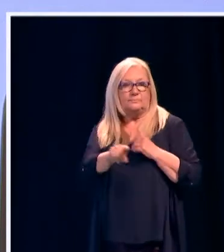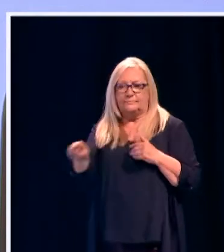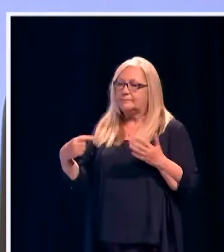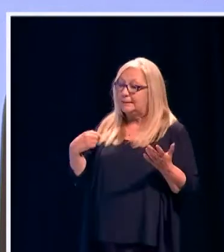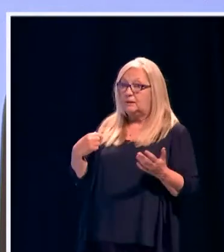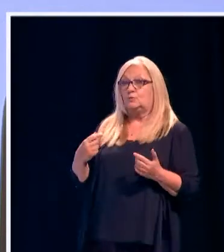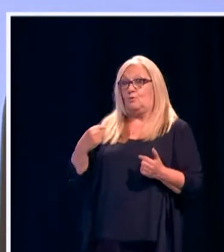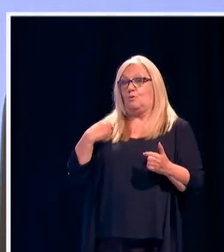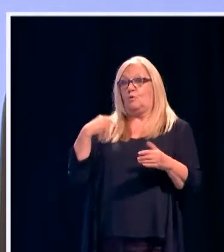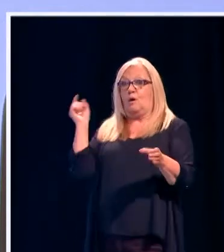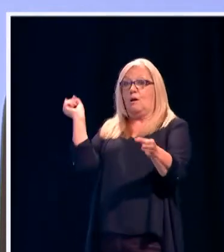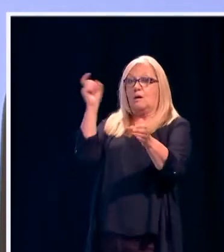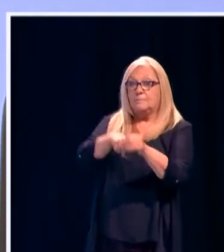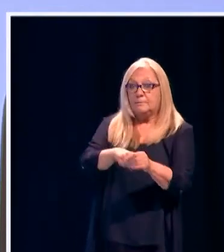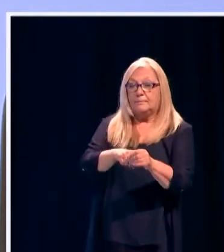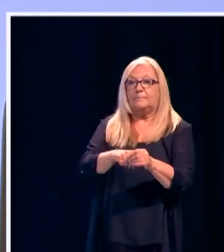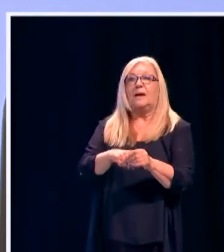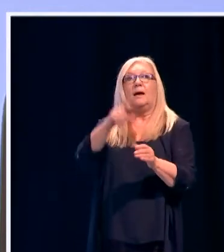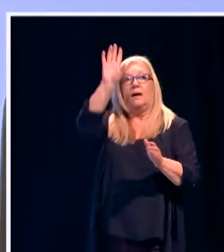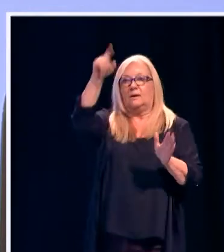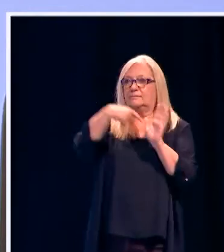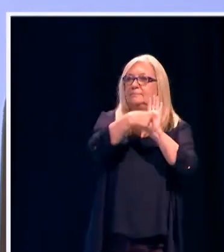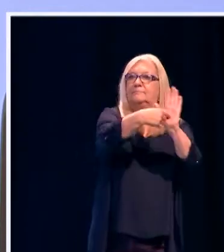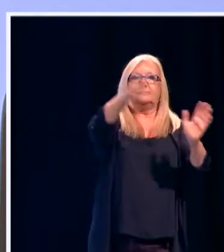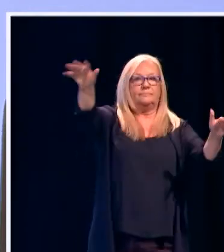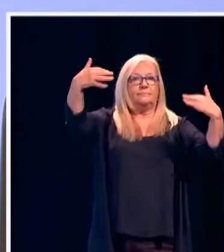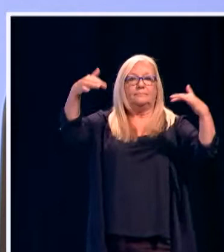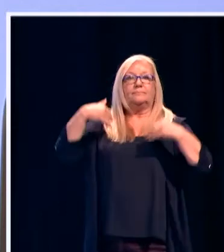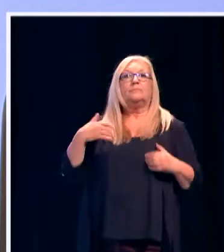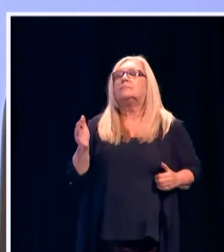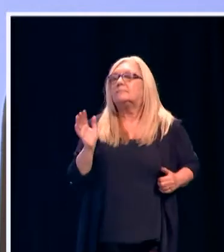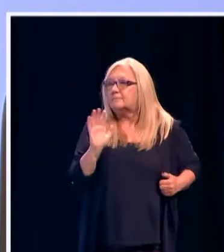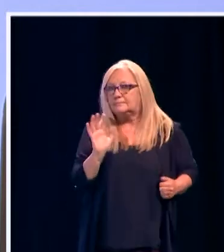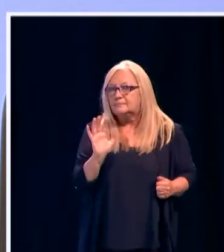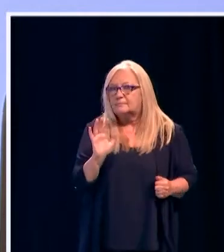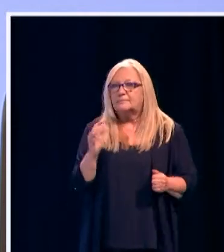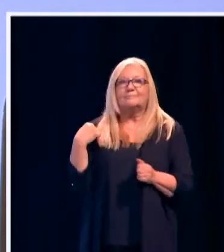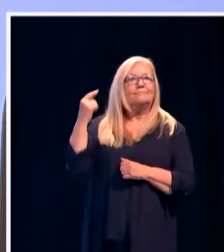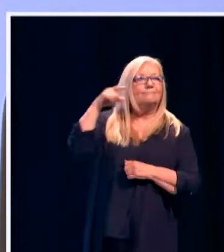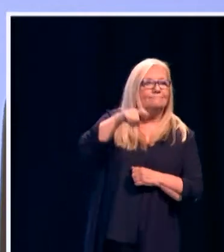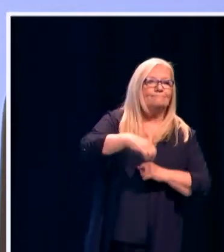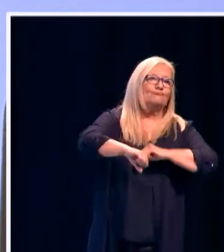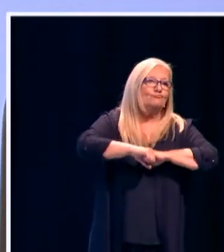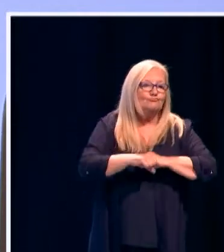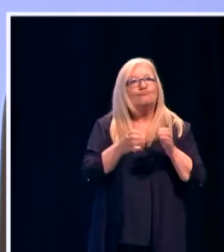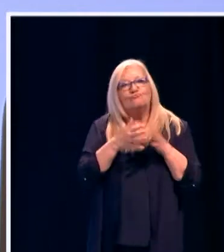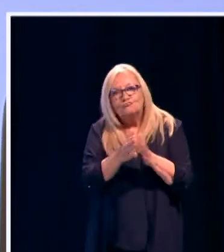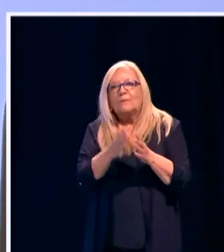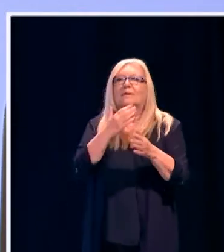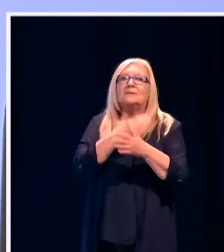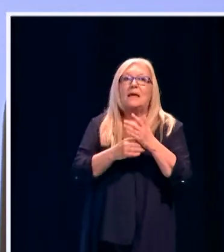is not just to show what we're doing externally, to engage with audiences, to talk about how we're engaging on the subject of